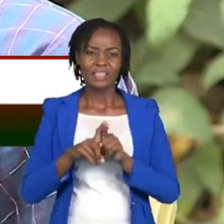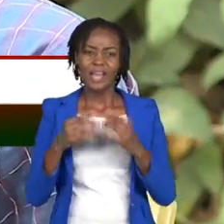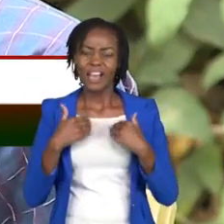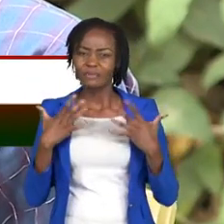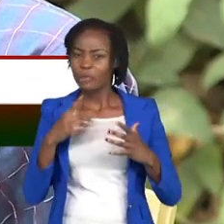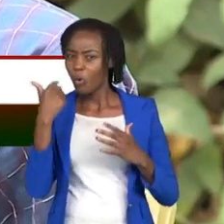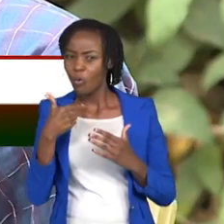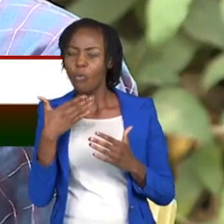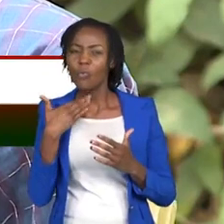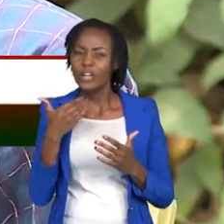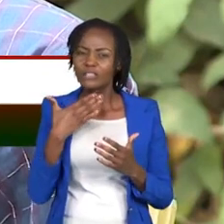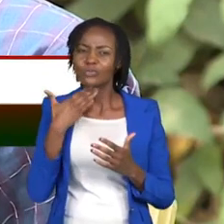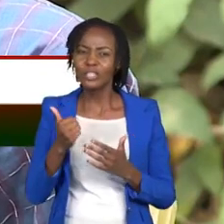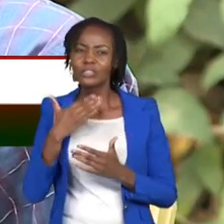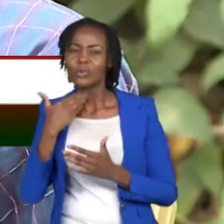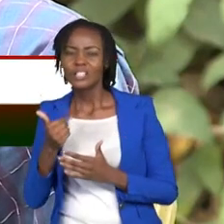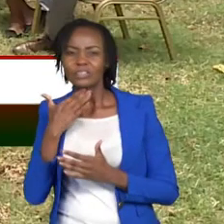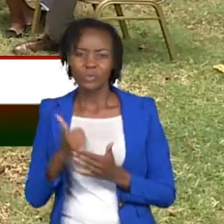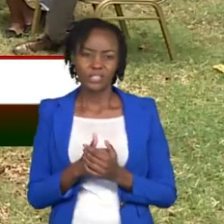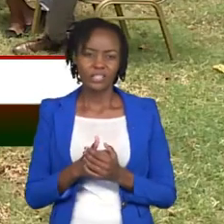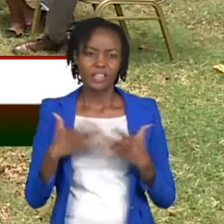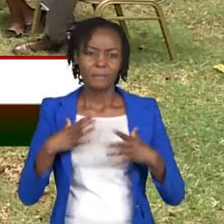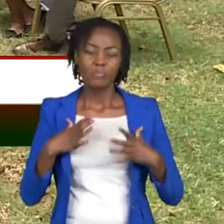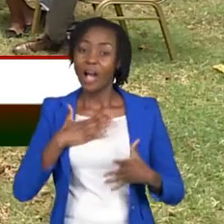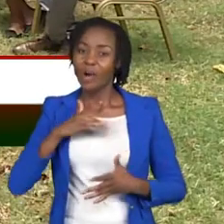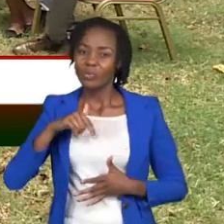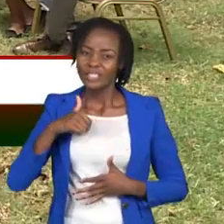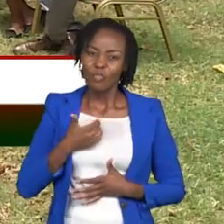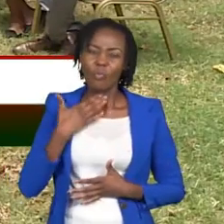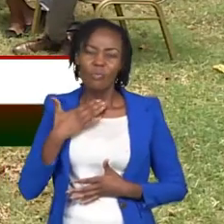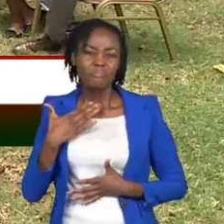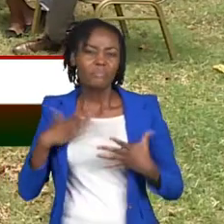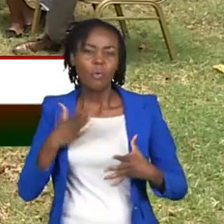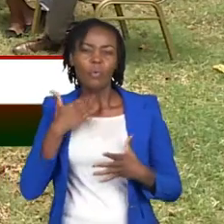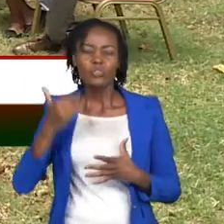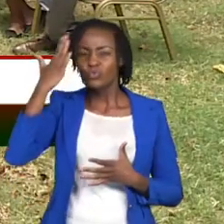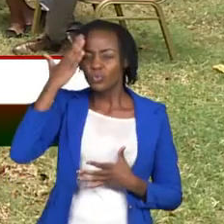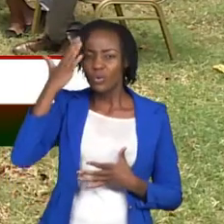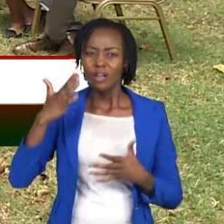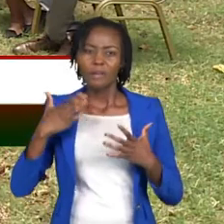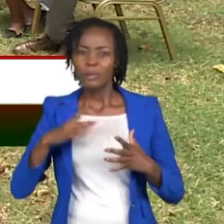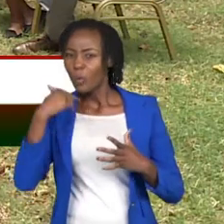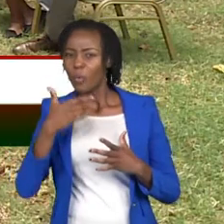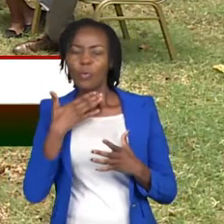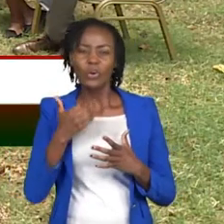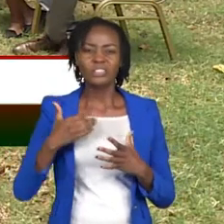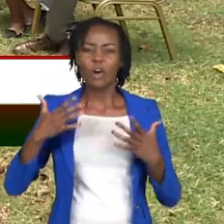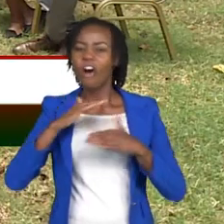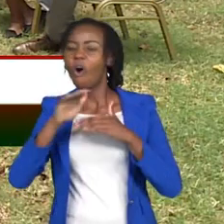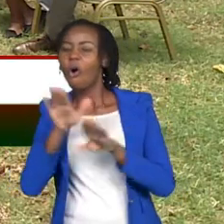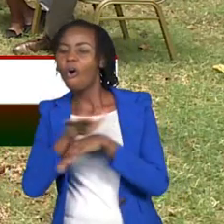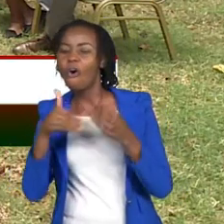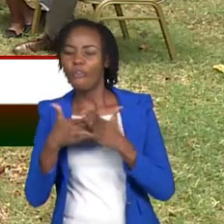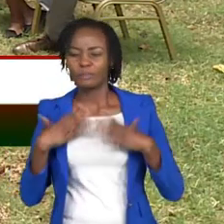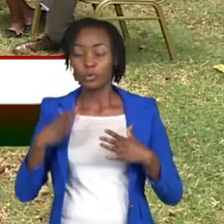has really made us be full of notoriety. People want to be famous. People are suffering from popularism, you know, and